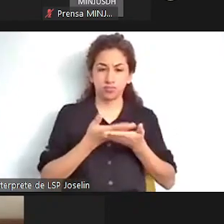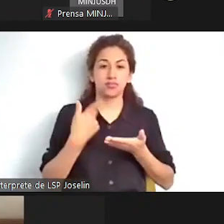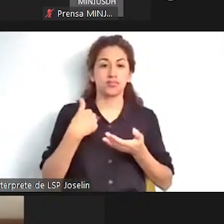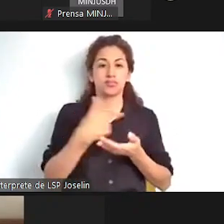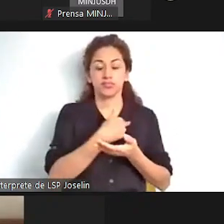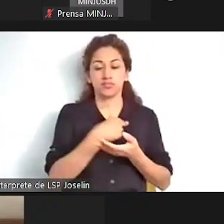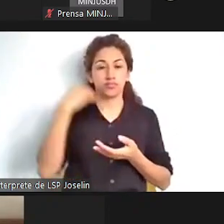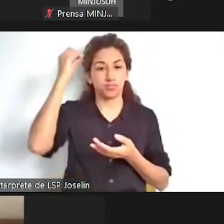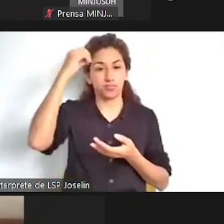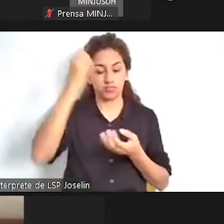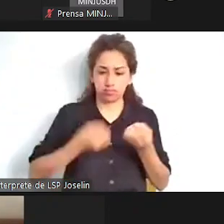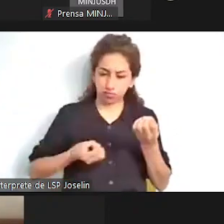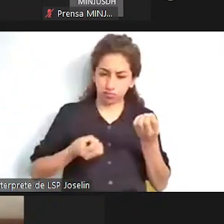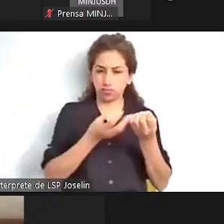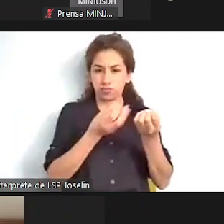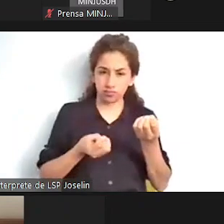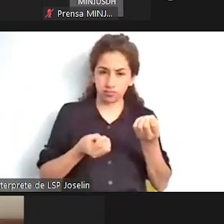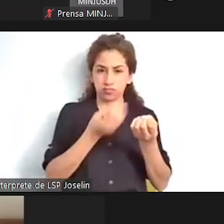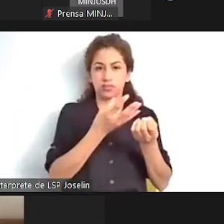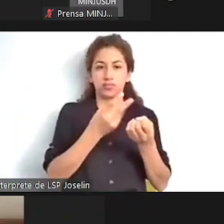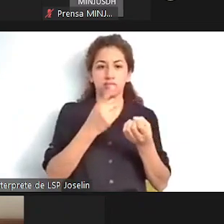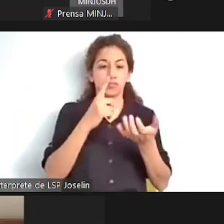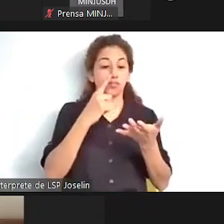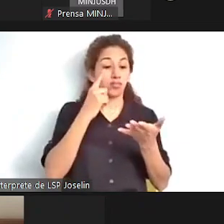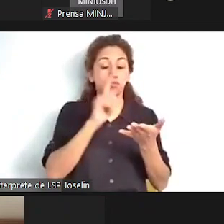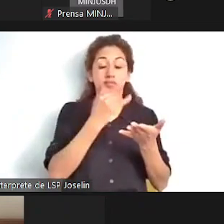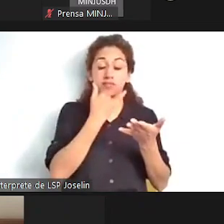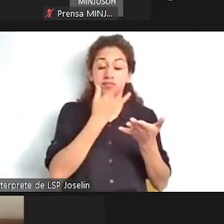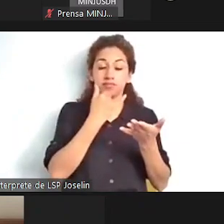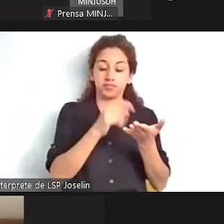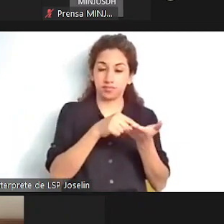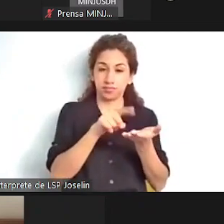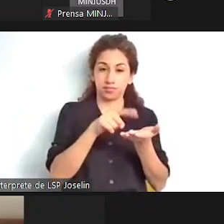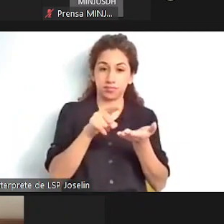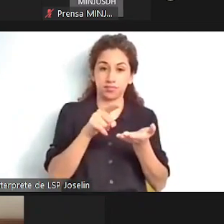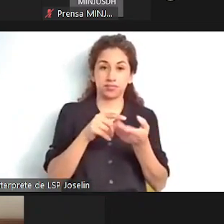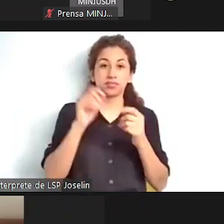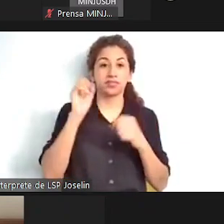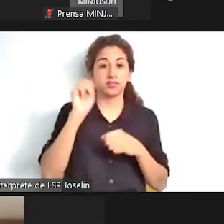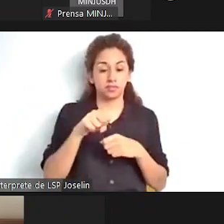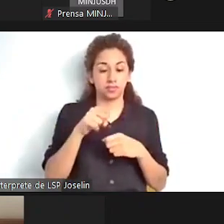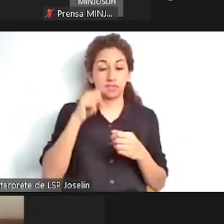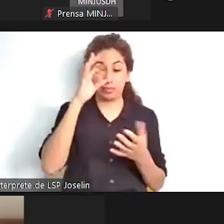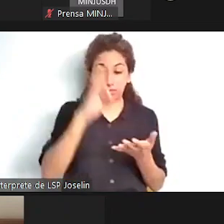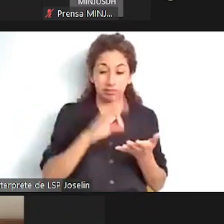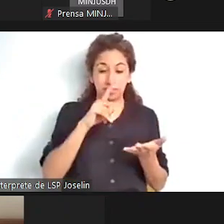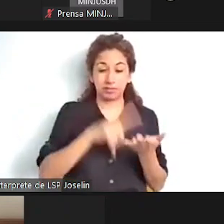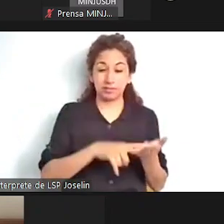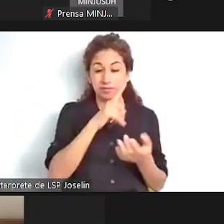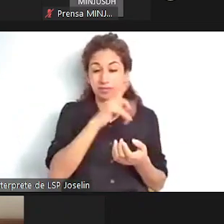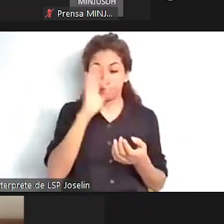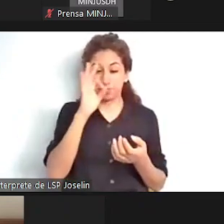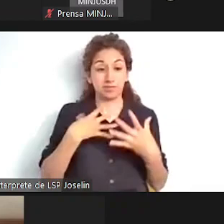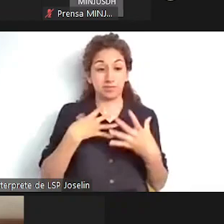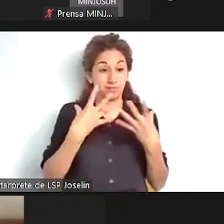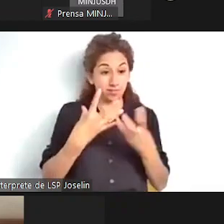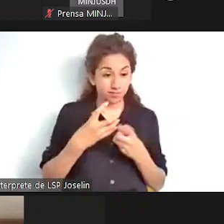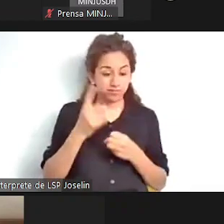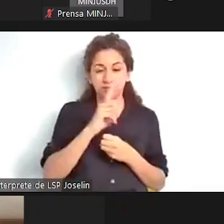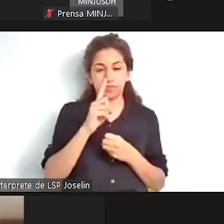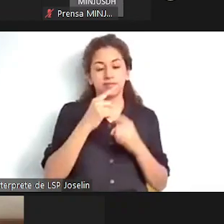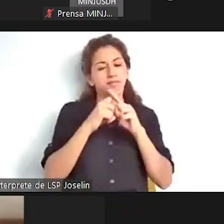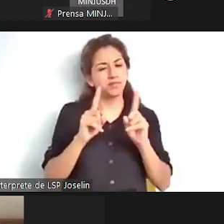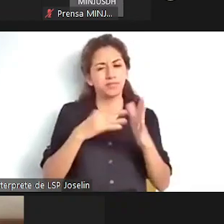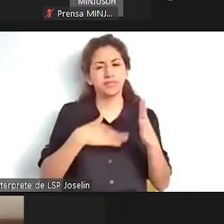we have spoken of we have given our contribution and our feedback although it is not the product that we would